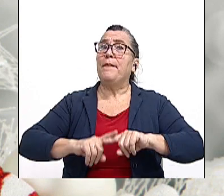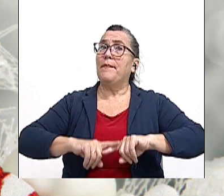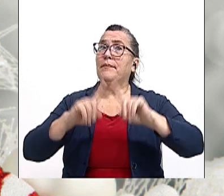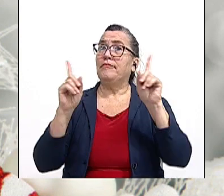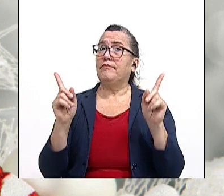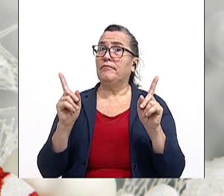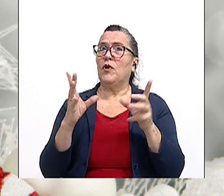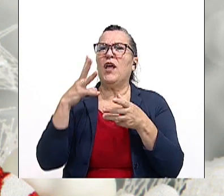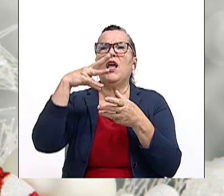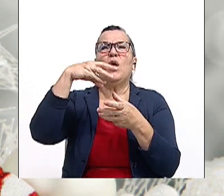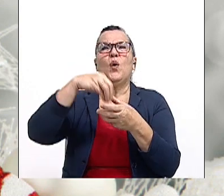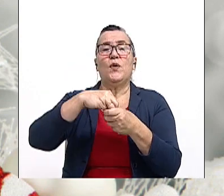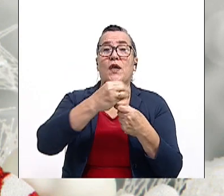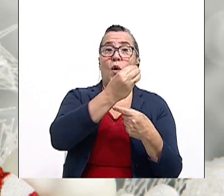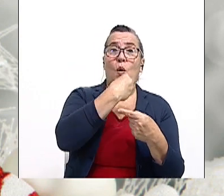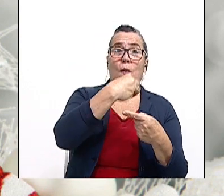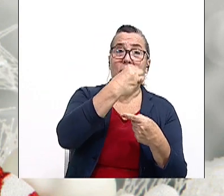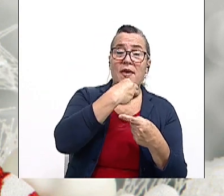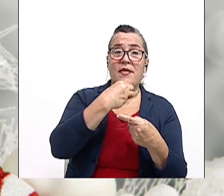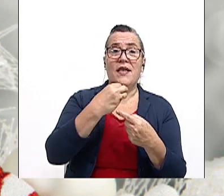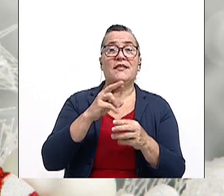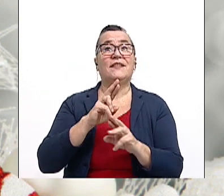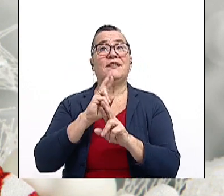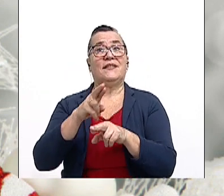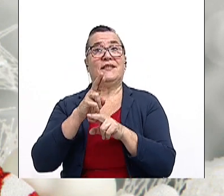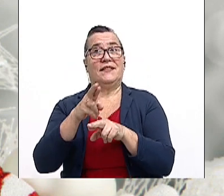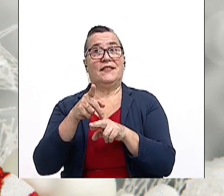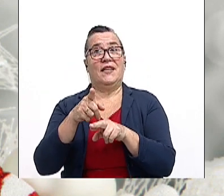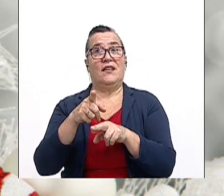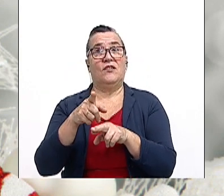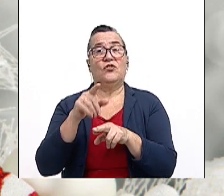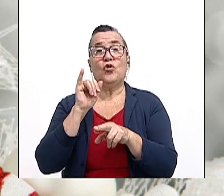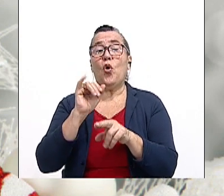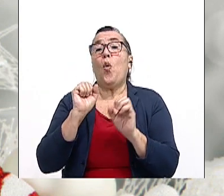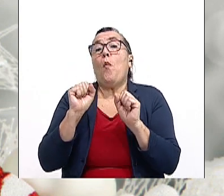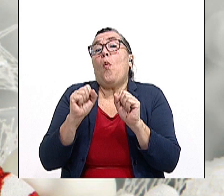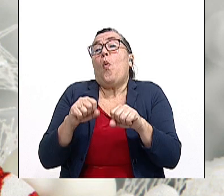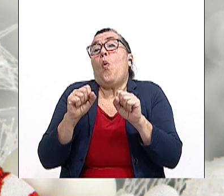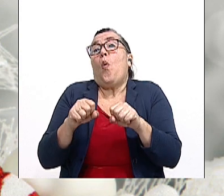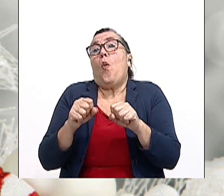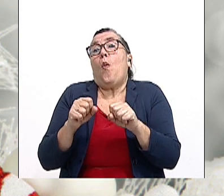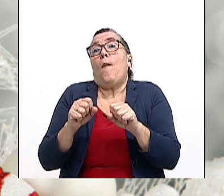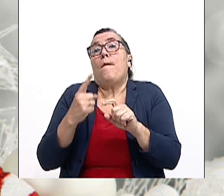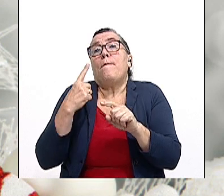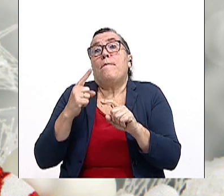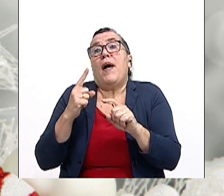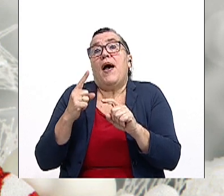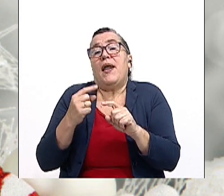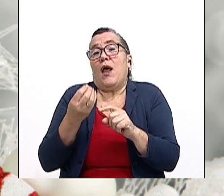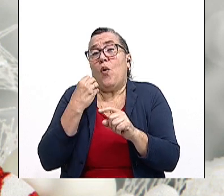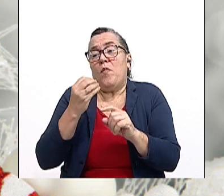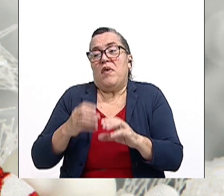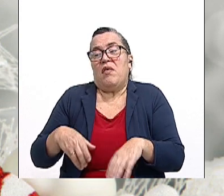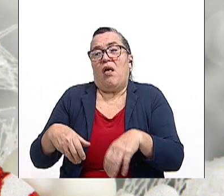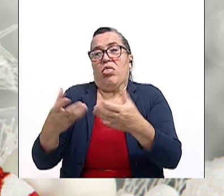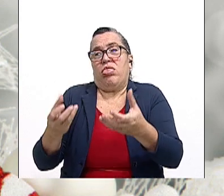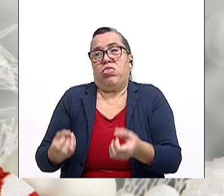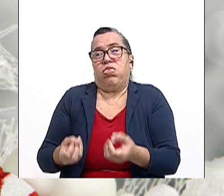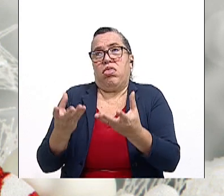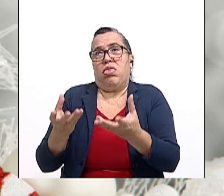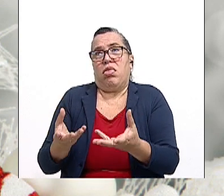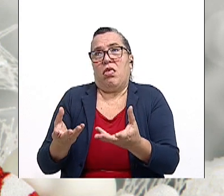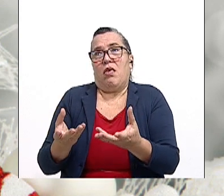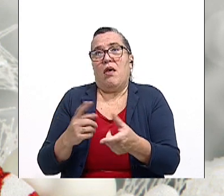it includes meals and gifts with the potential for waste food, unwanted